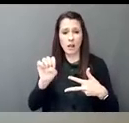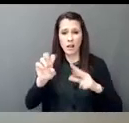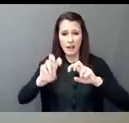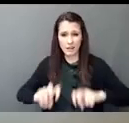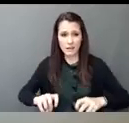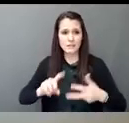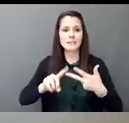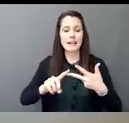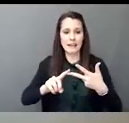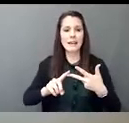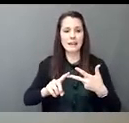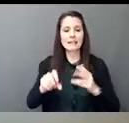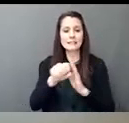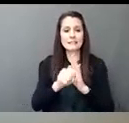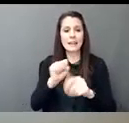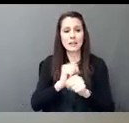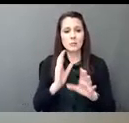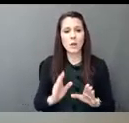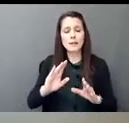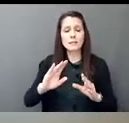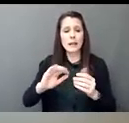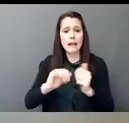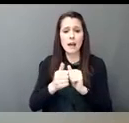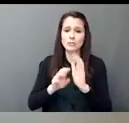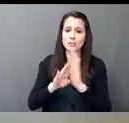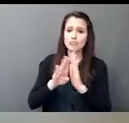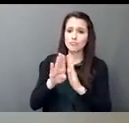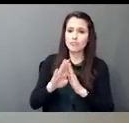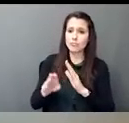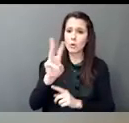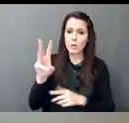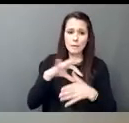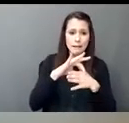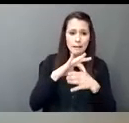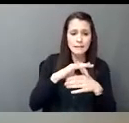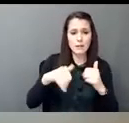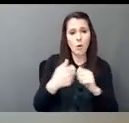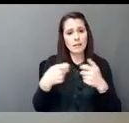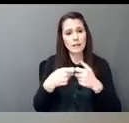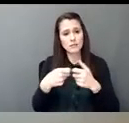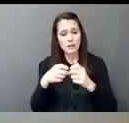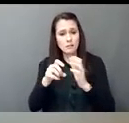on creating web content in an accessible way, creating all electronic information in an accessible way.